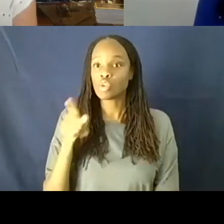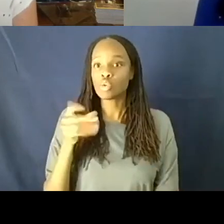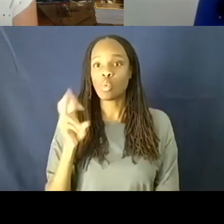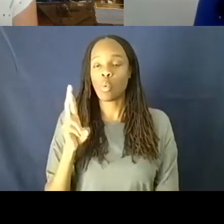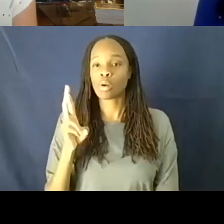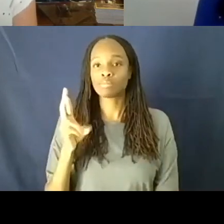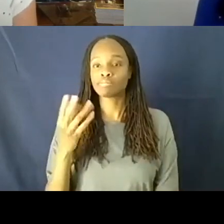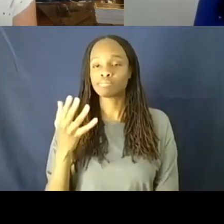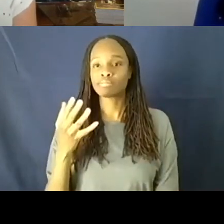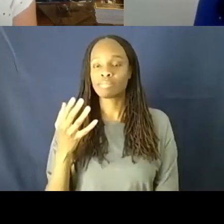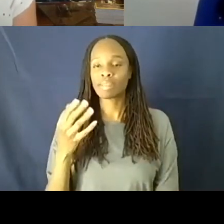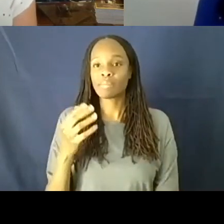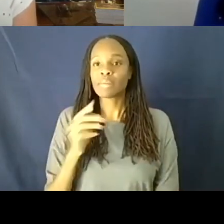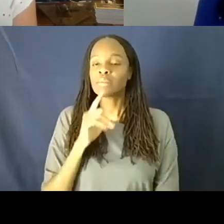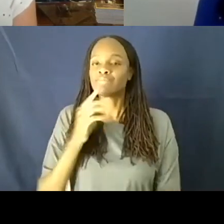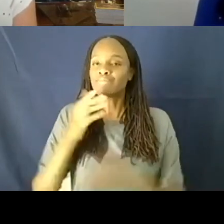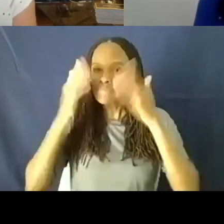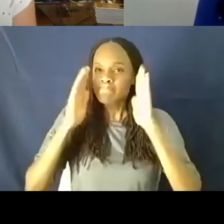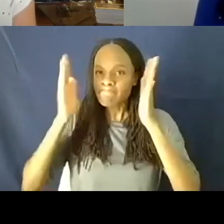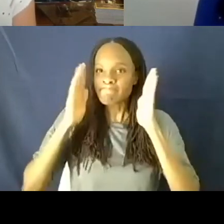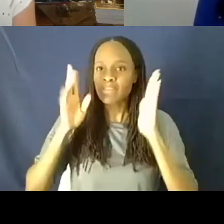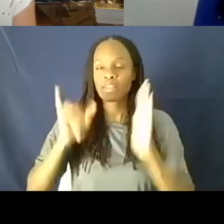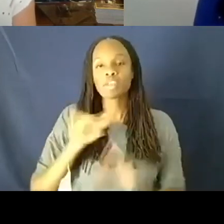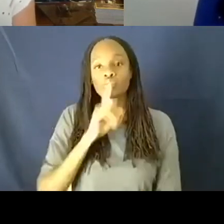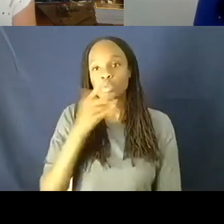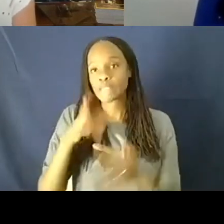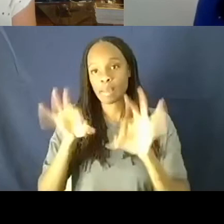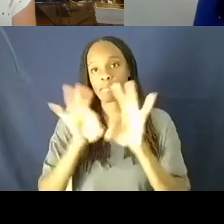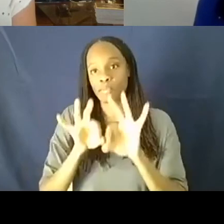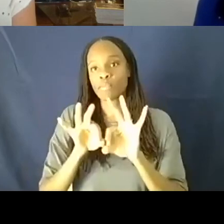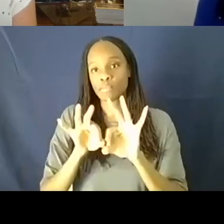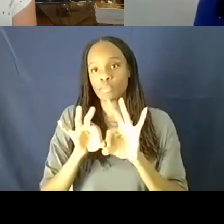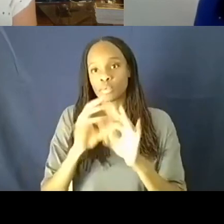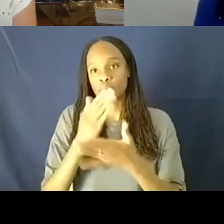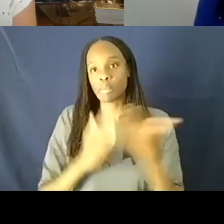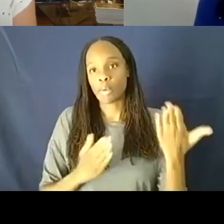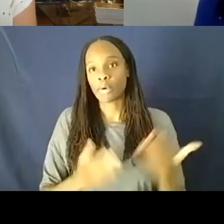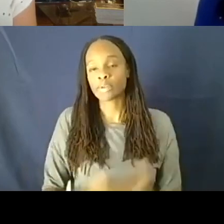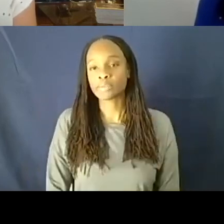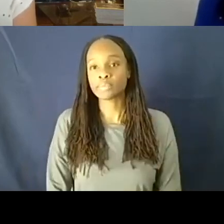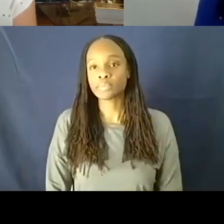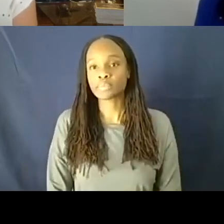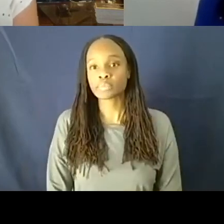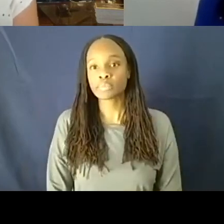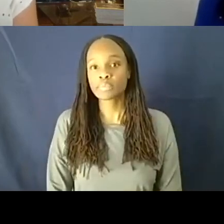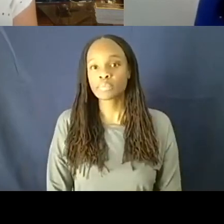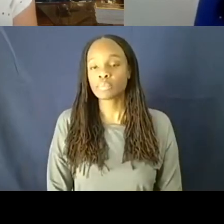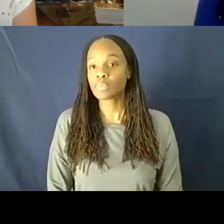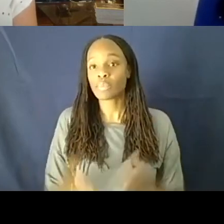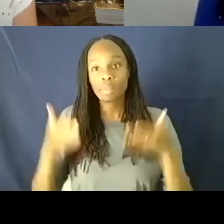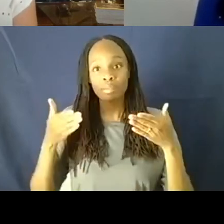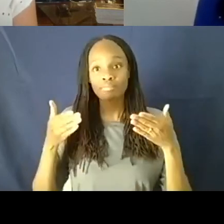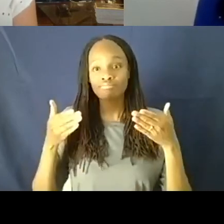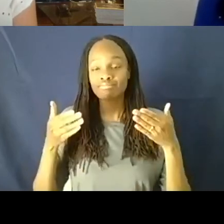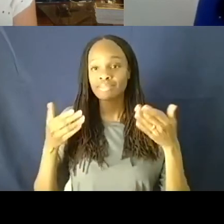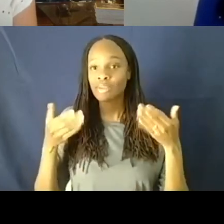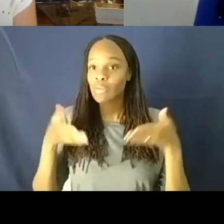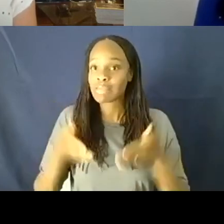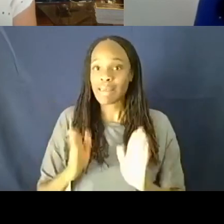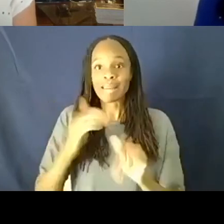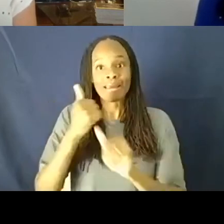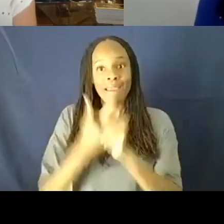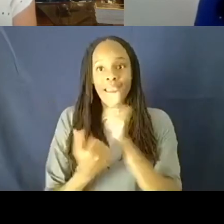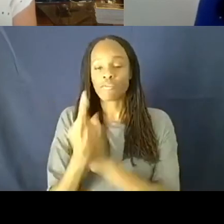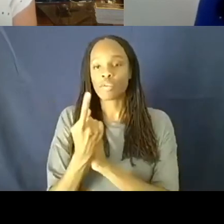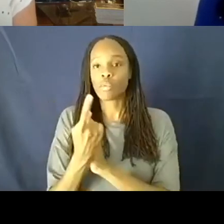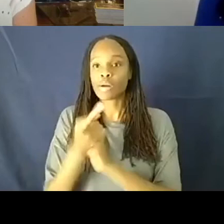listening is a essential and vital part of that. Letting everyone tell their stories and